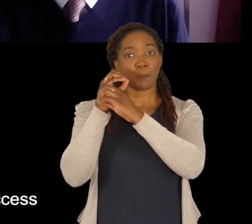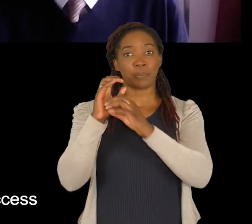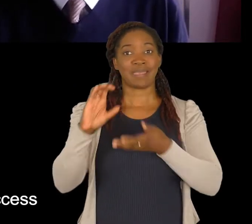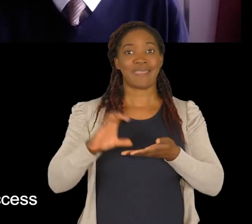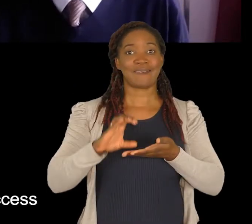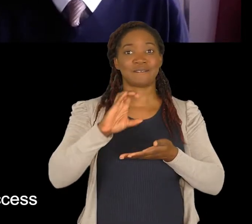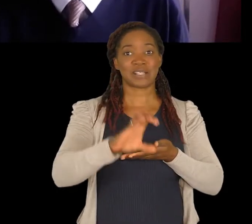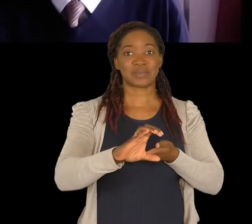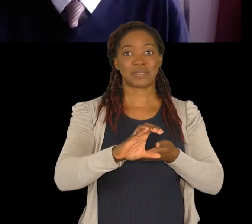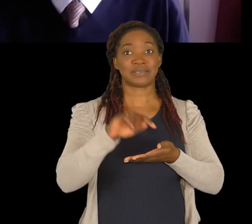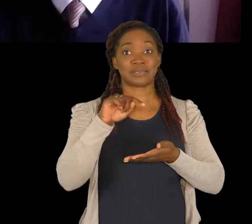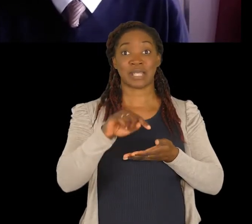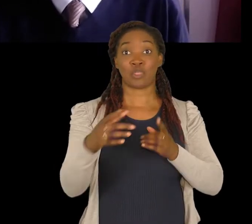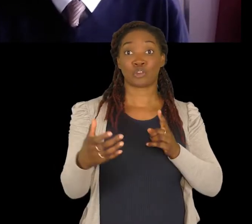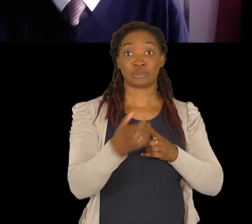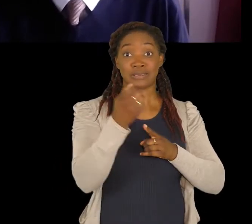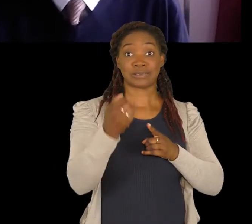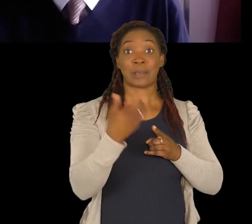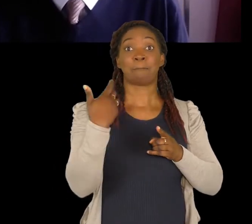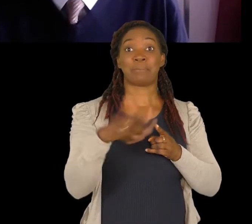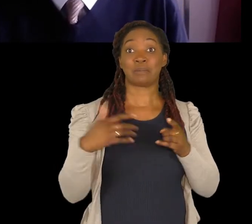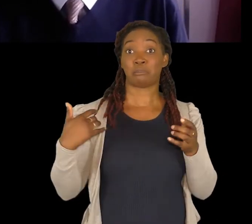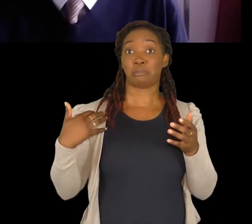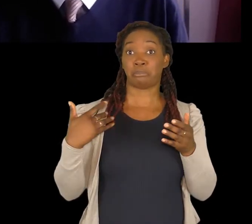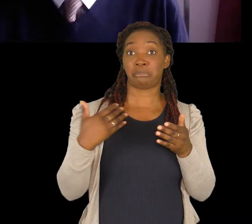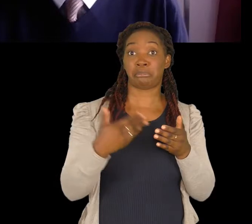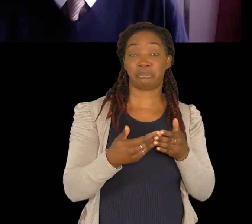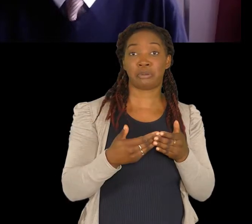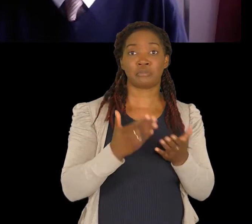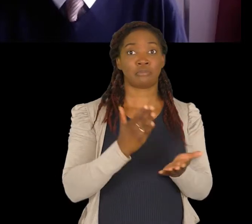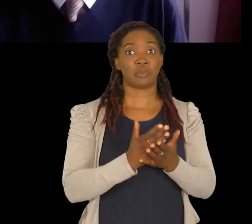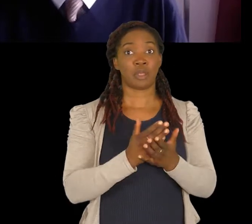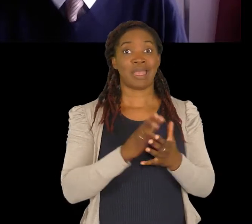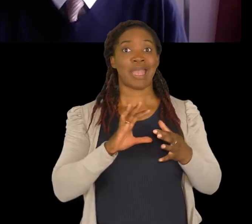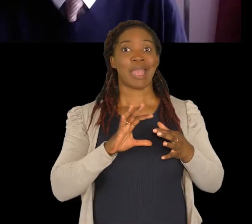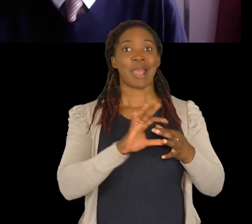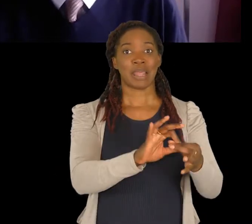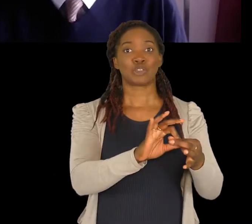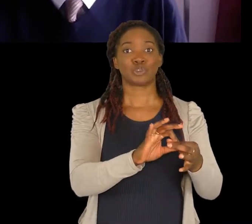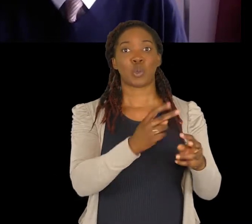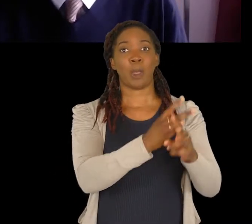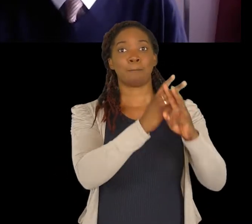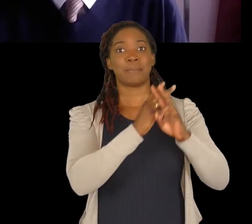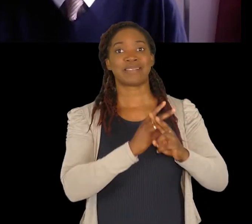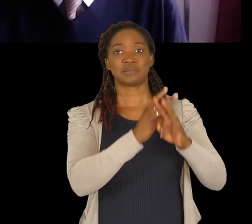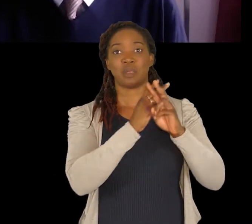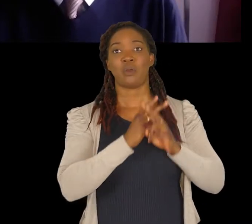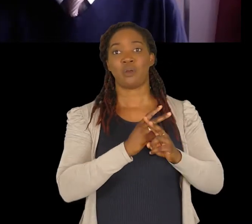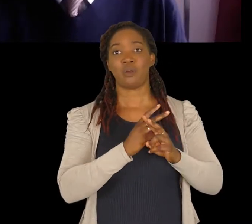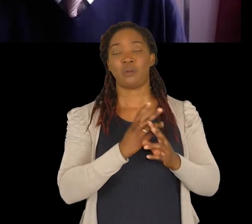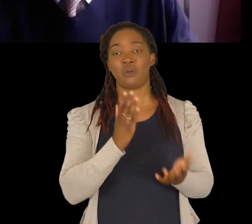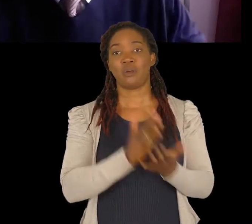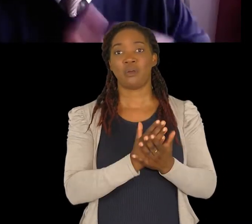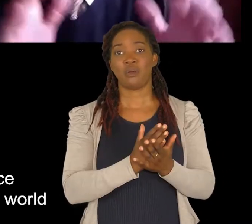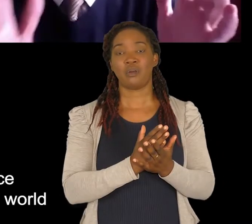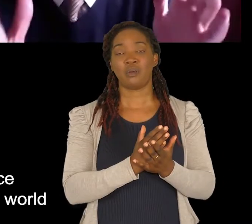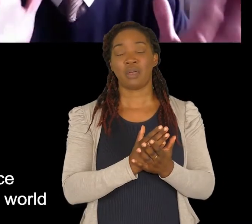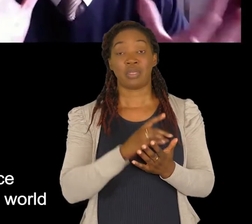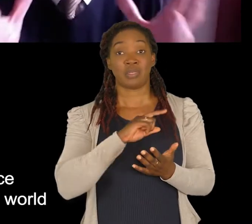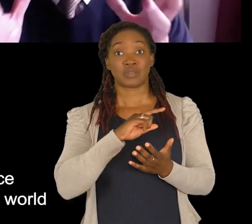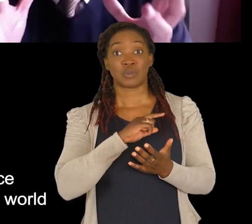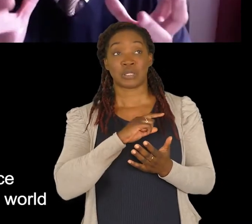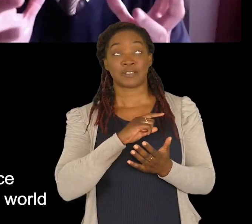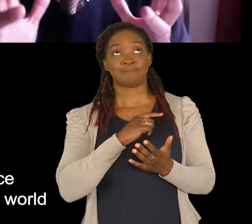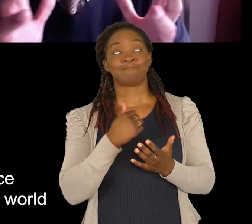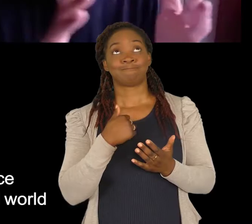and a success that we have had so far, it is purely linked to our mentors, Rosa. It really is, because, and this